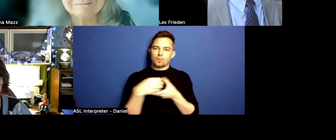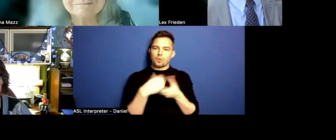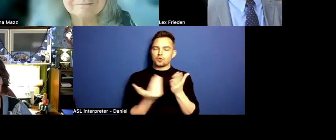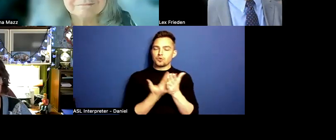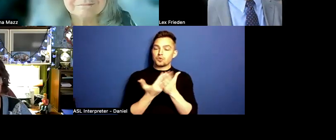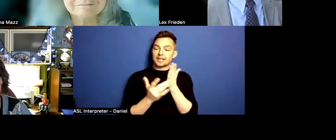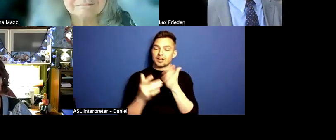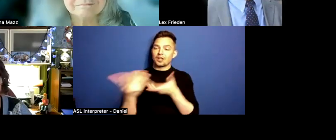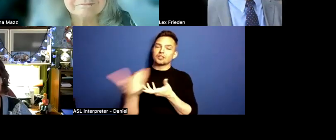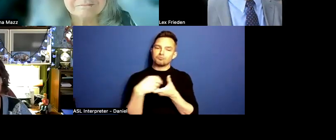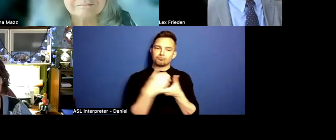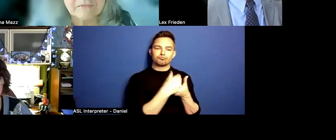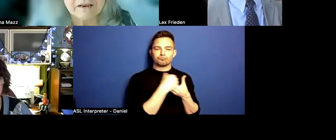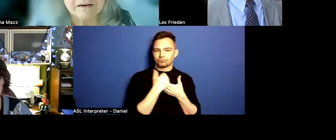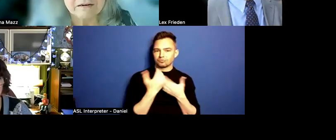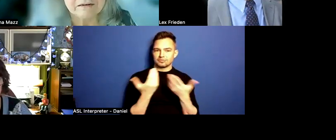things.